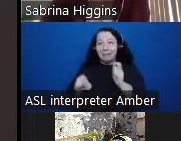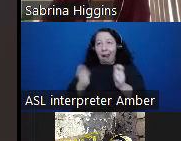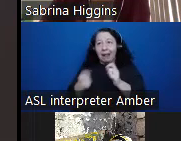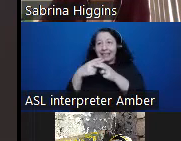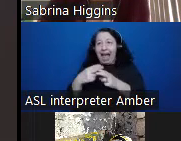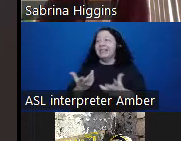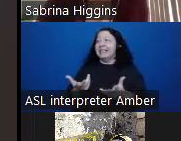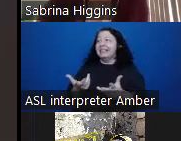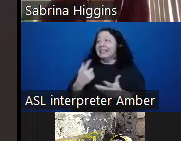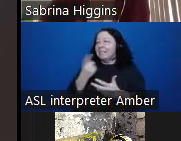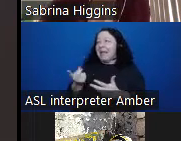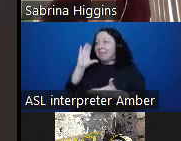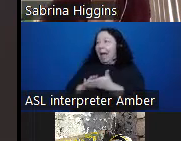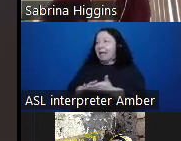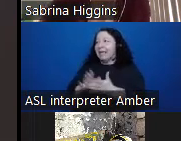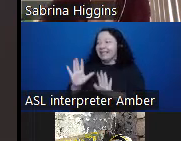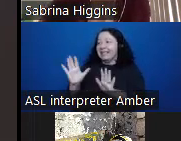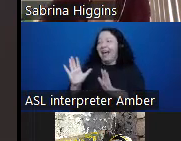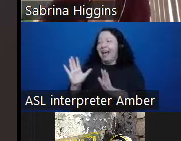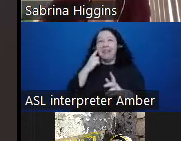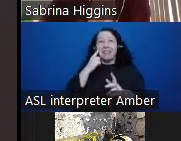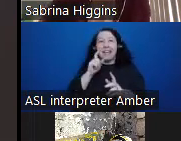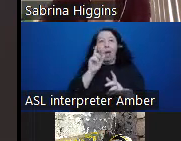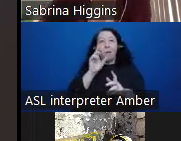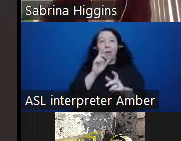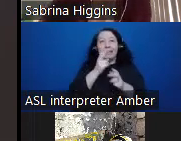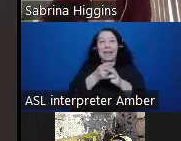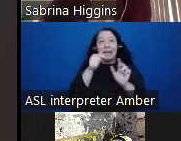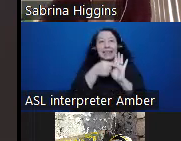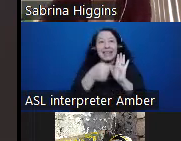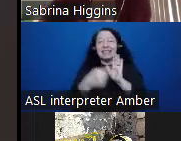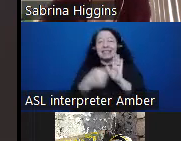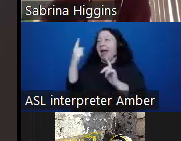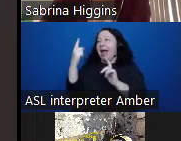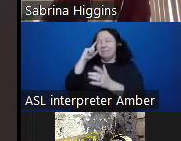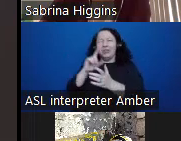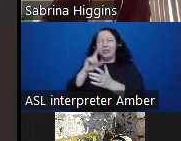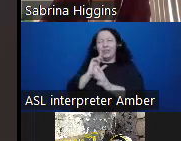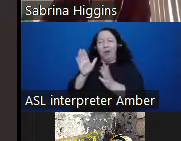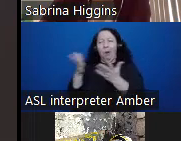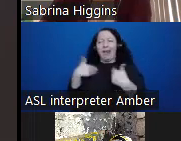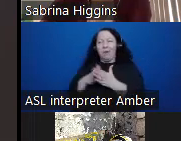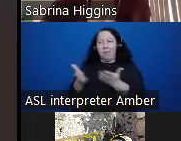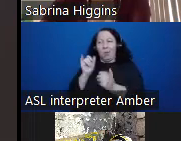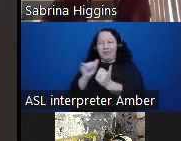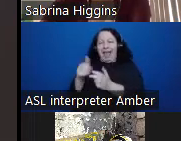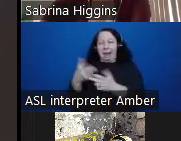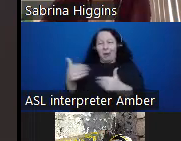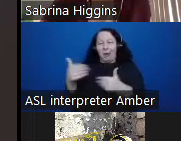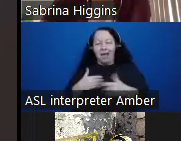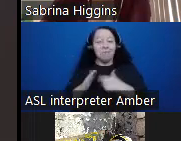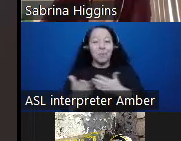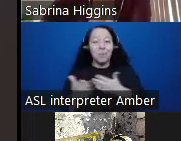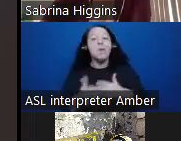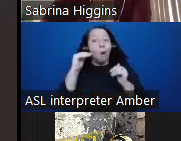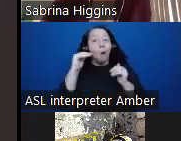book by that name. So, and anyways, I'm hoping to get it in, and so yes, it should be in the next hopefully few weeks. As